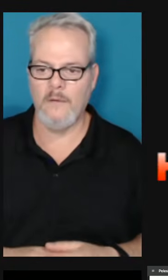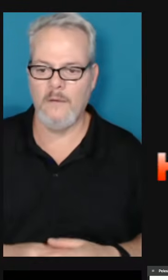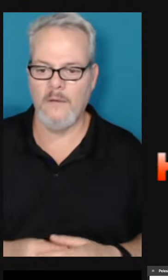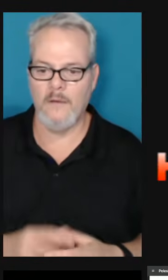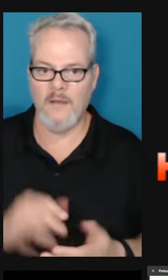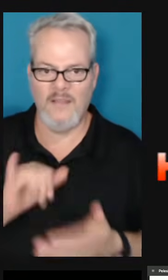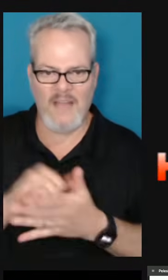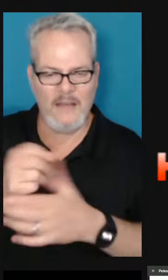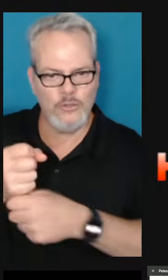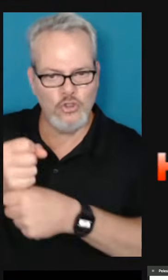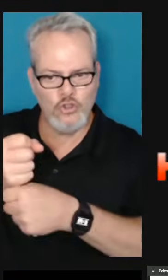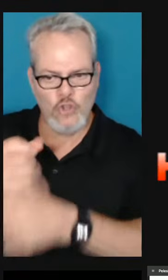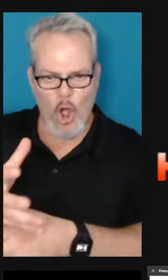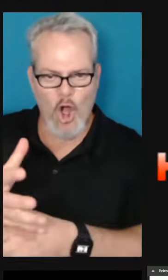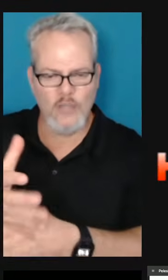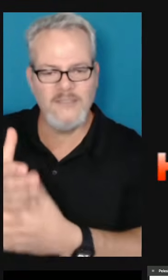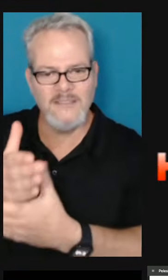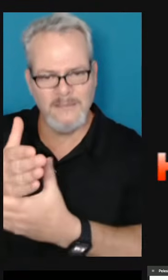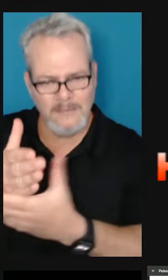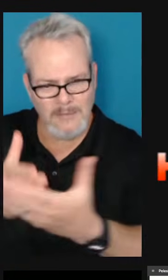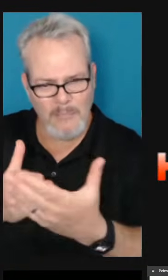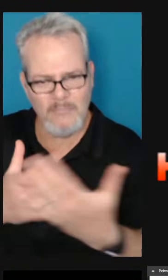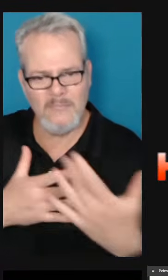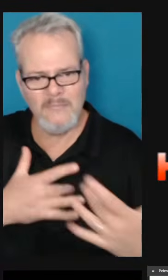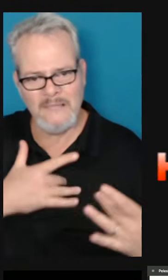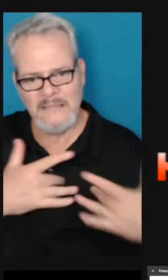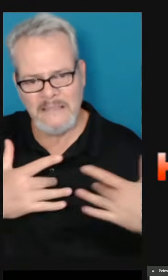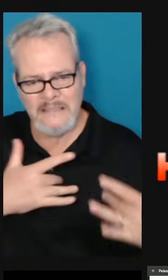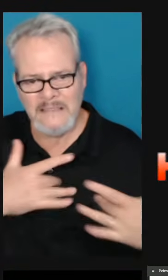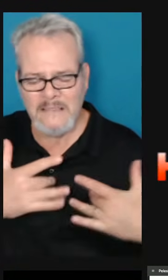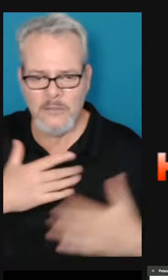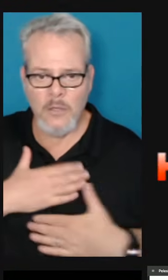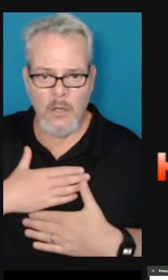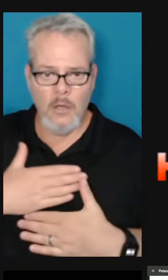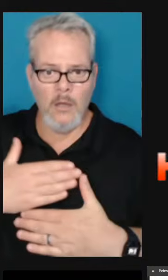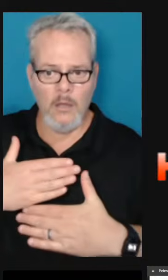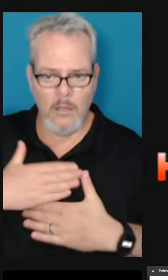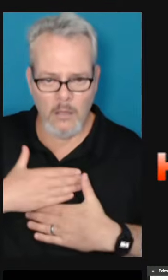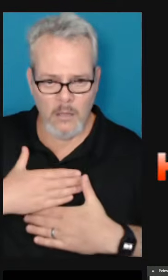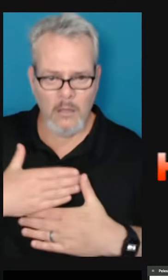respiratory or other disease, but research is still ongoing.